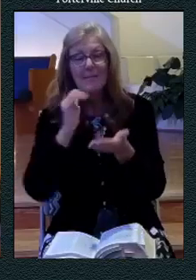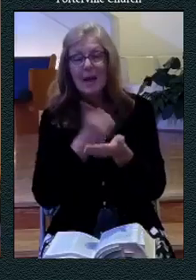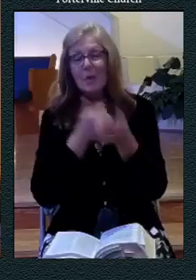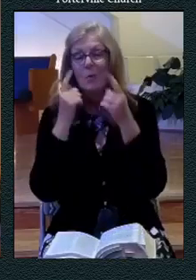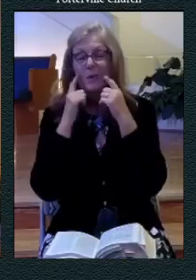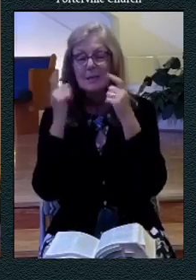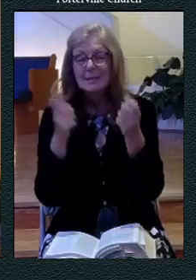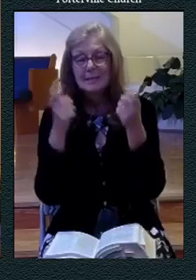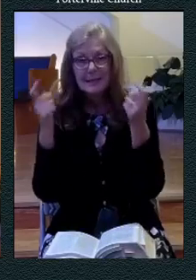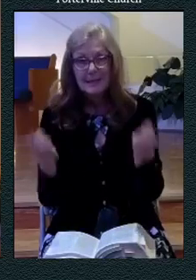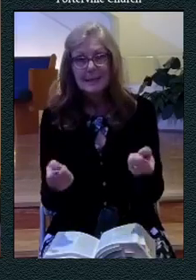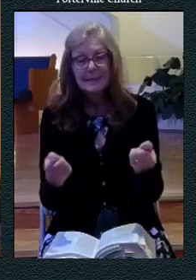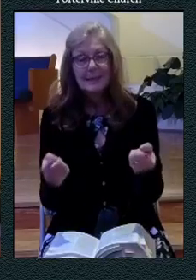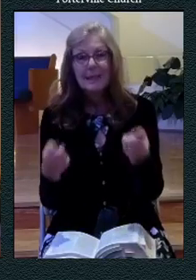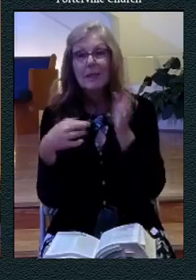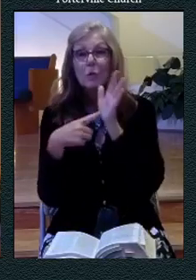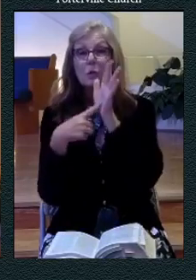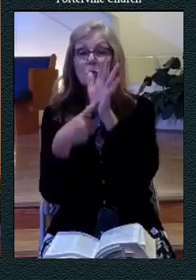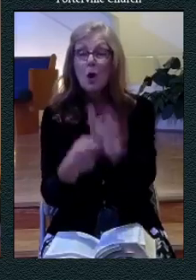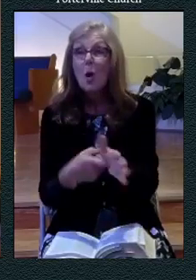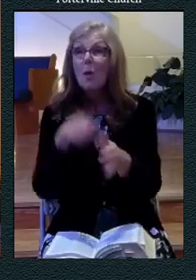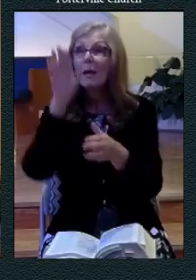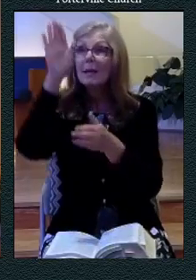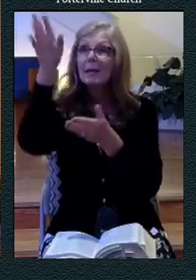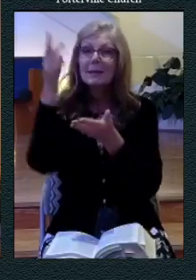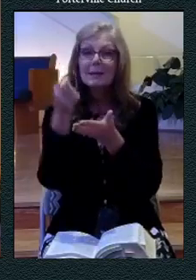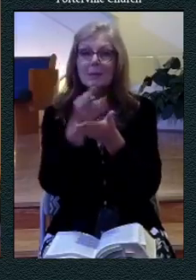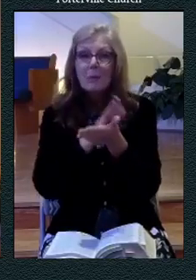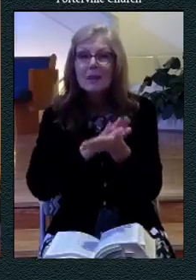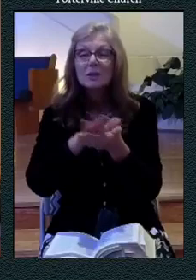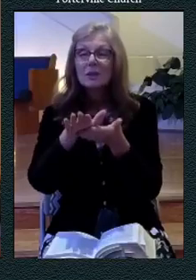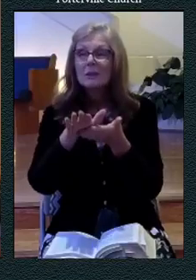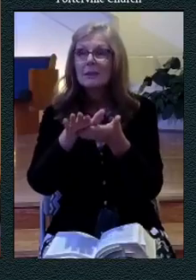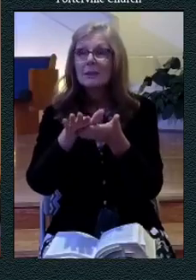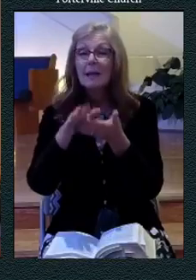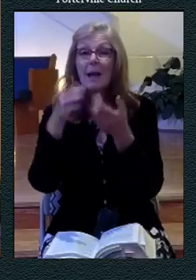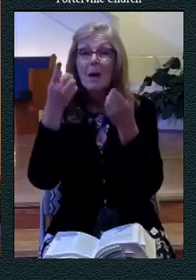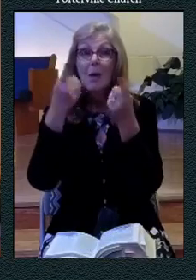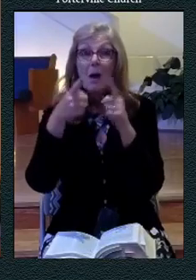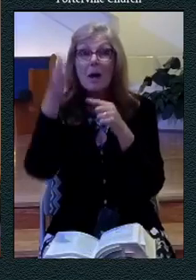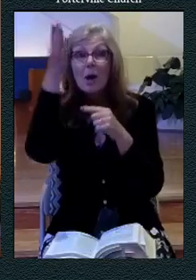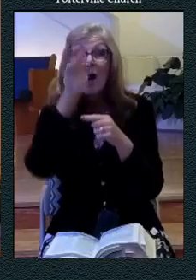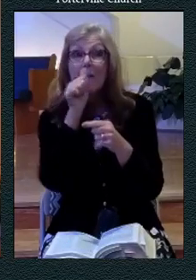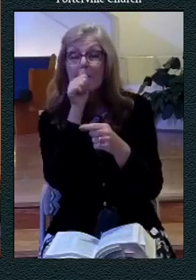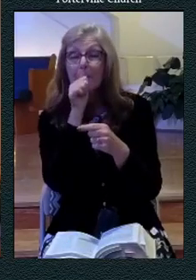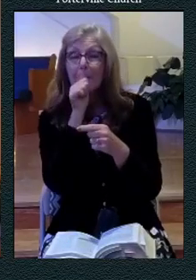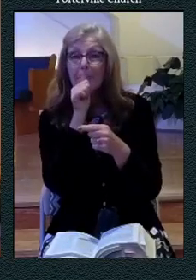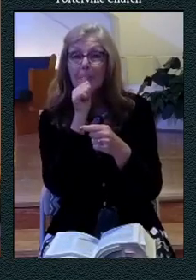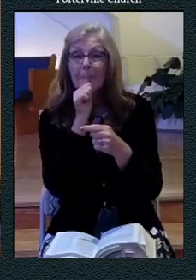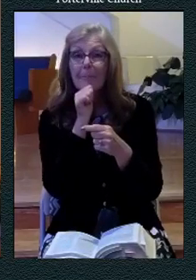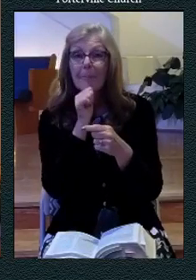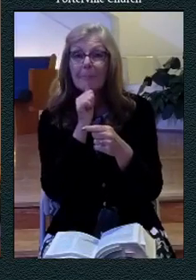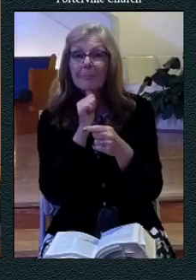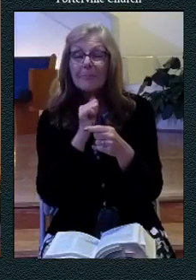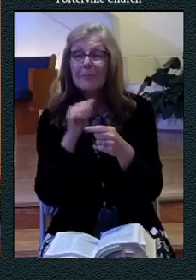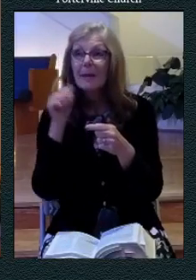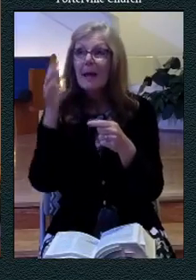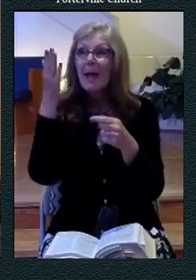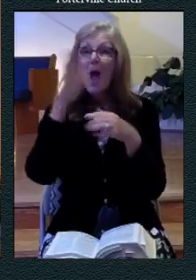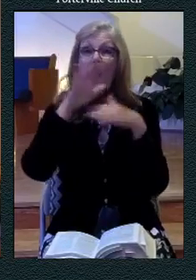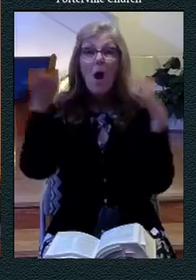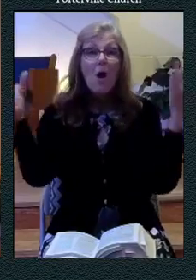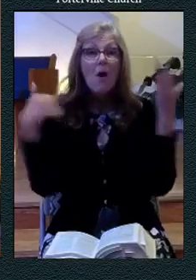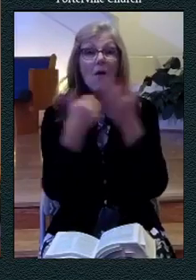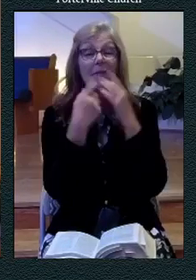to demonstrate his righteousness, because in the forbearance of God, he passed over the sins previously